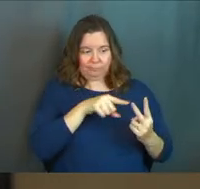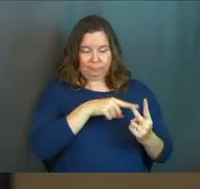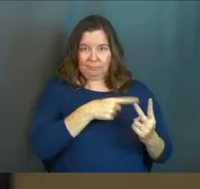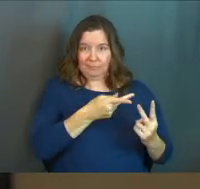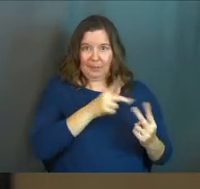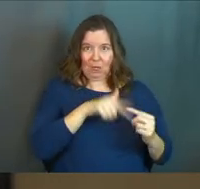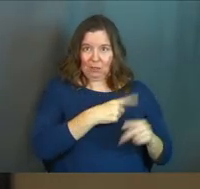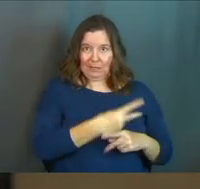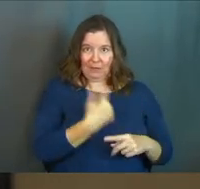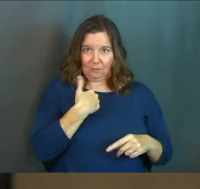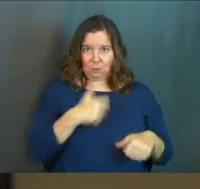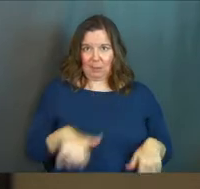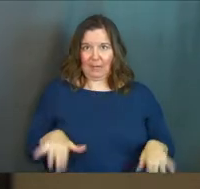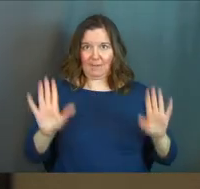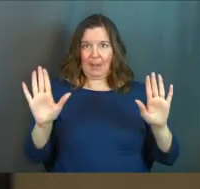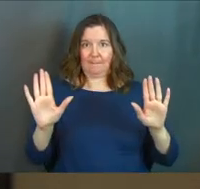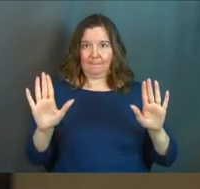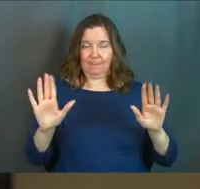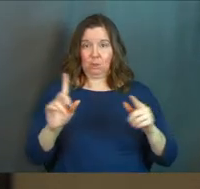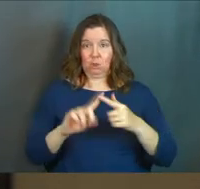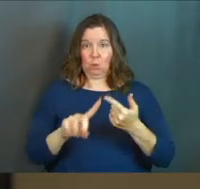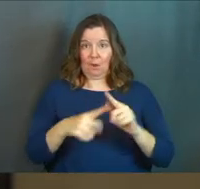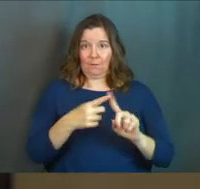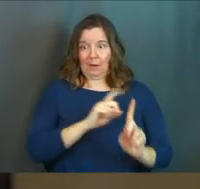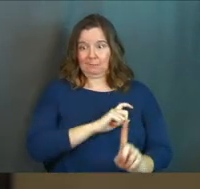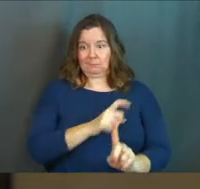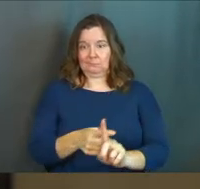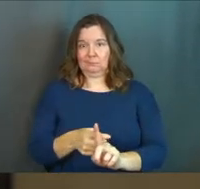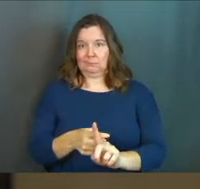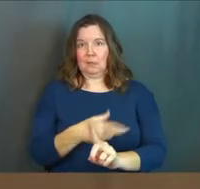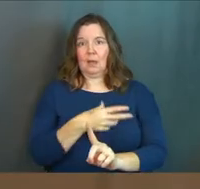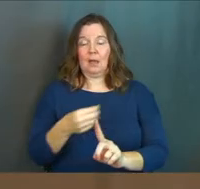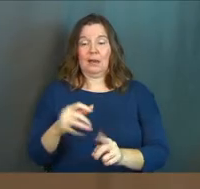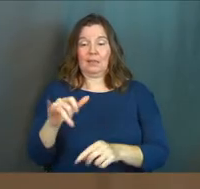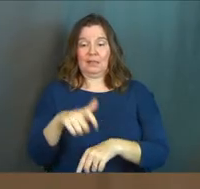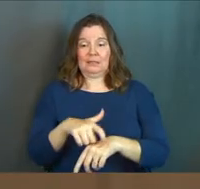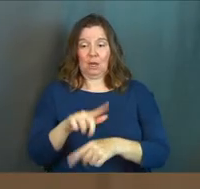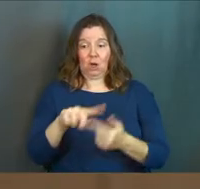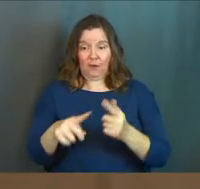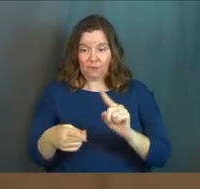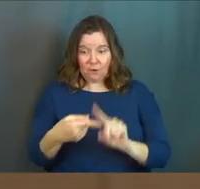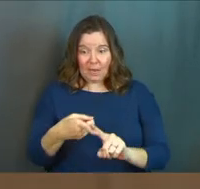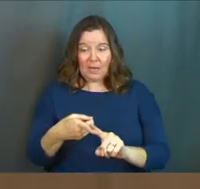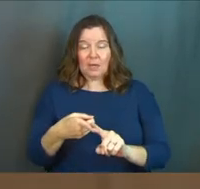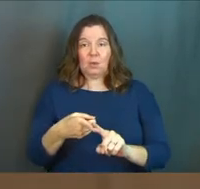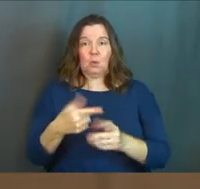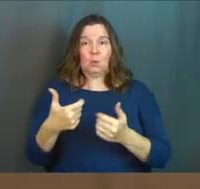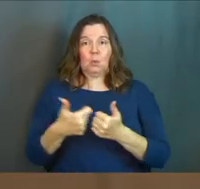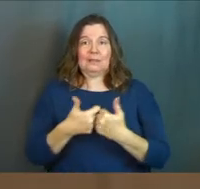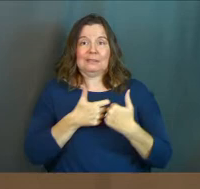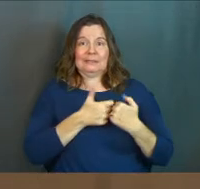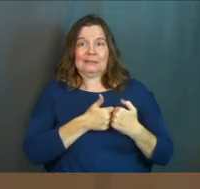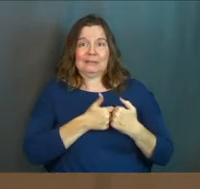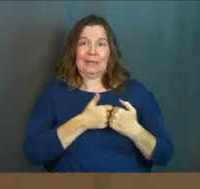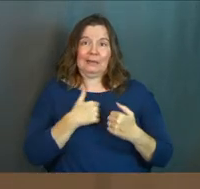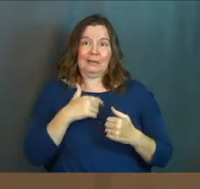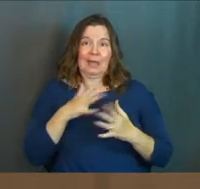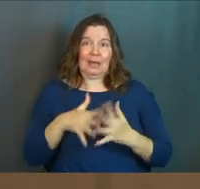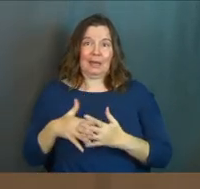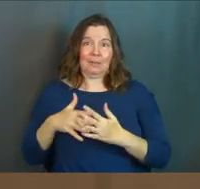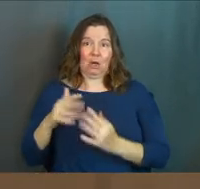take care of me, so she gave me up to a friend of hers. And at that time, her friend was dating an American